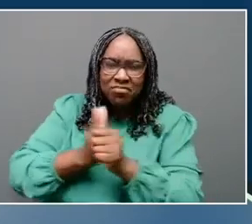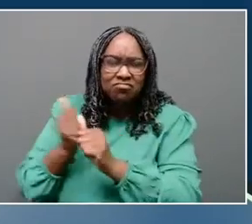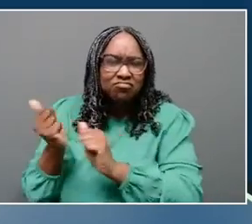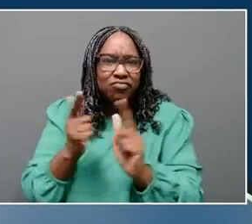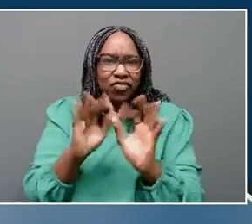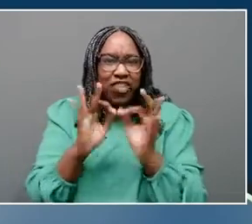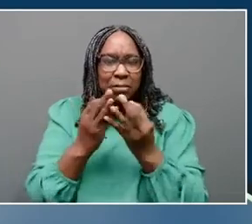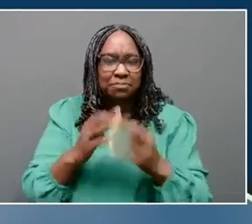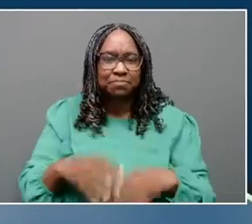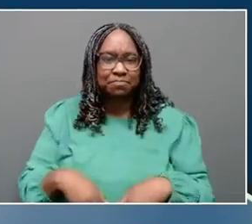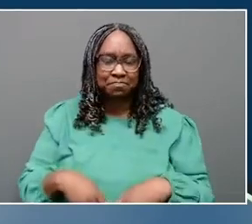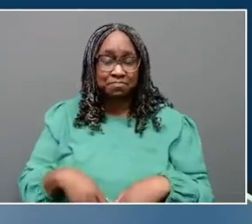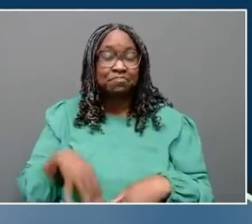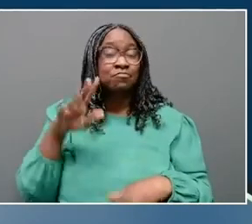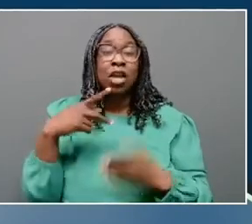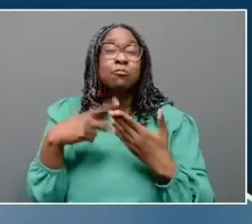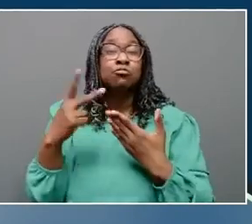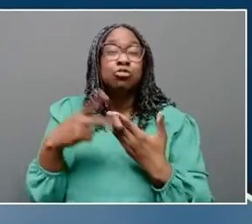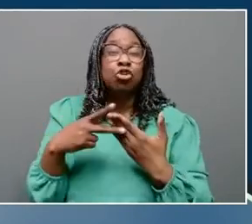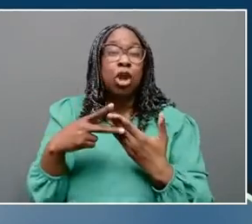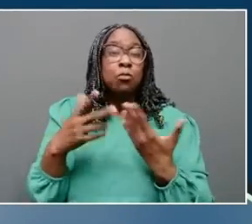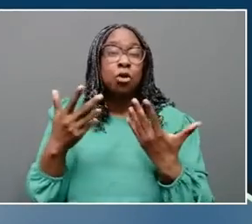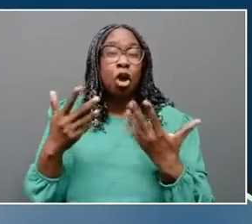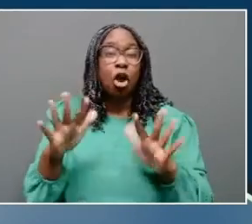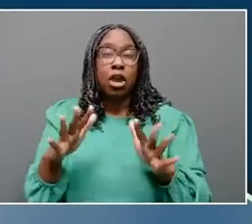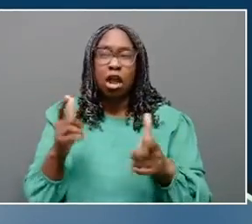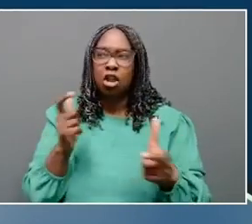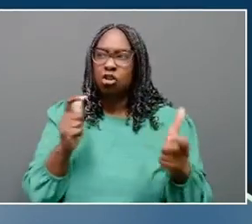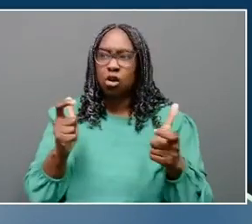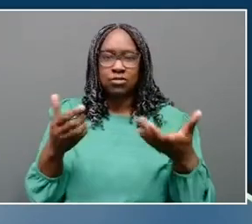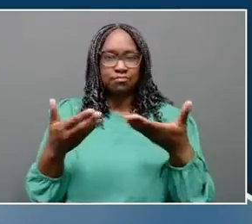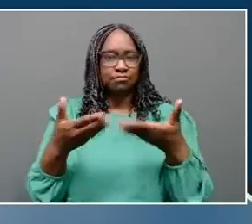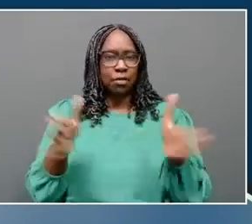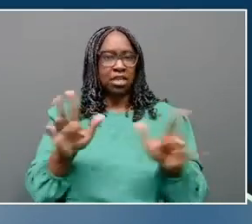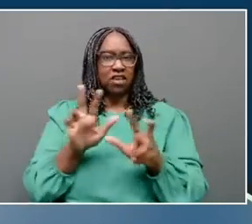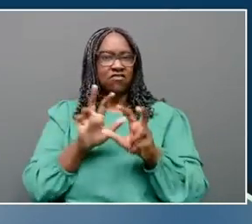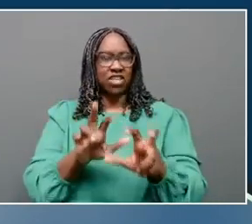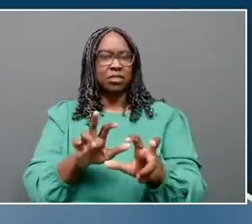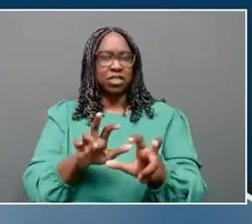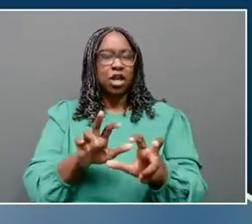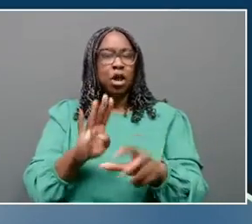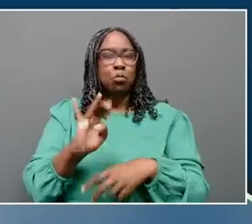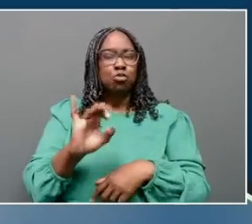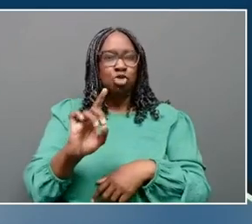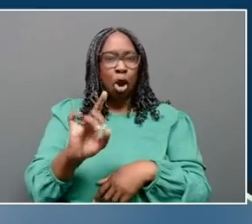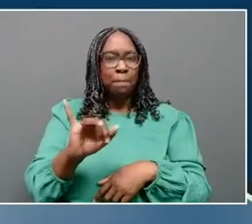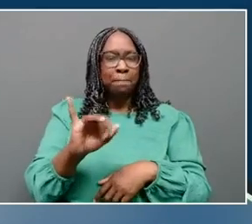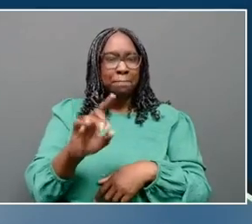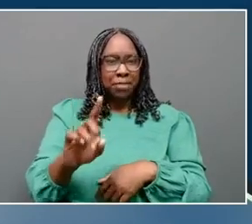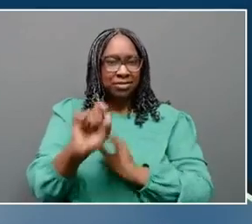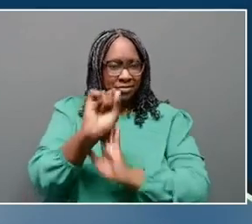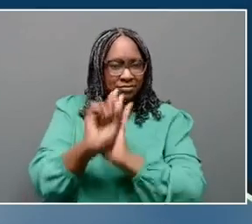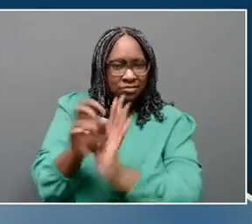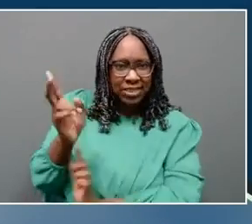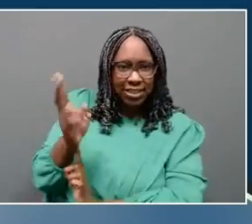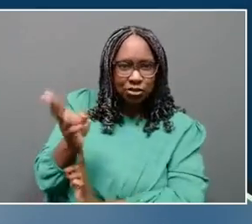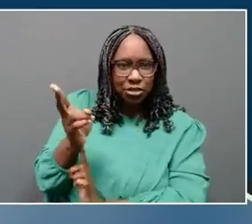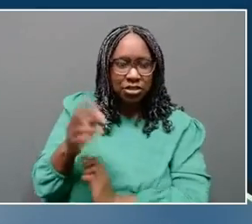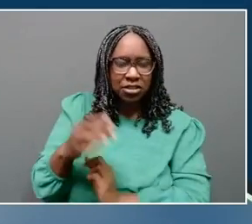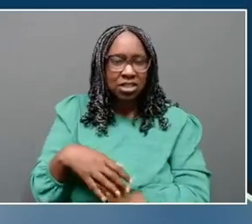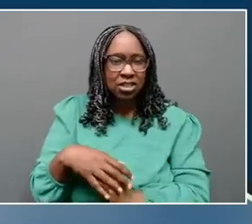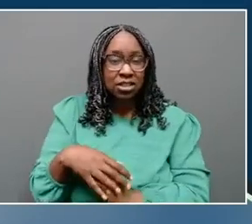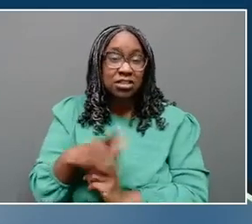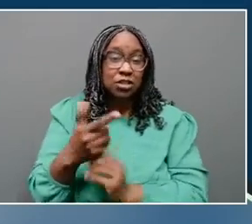program where we've already made the largest public investment in broadband in the state's history. It's creating jobs. I